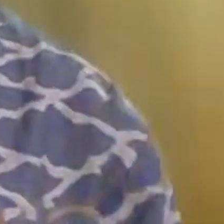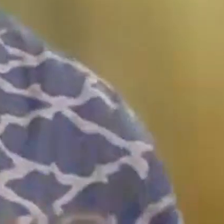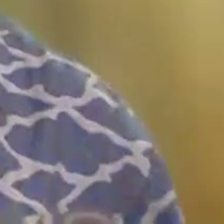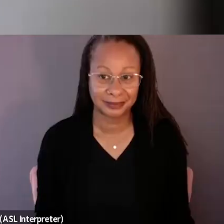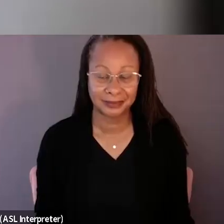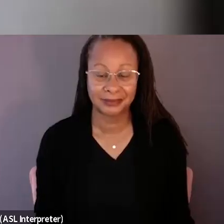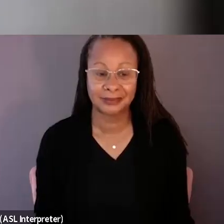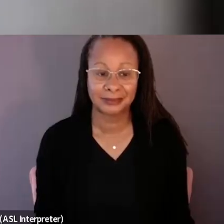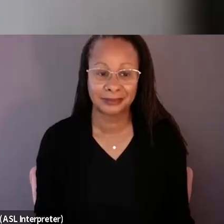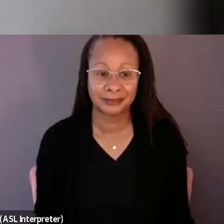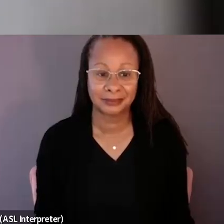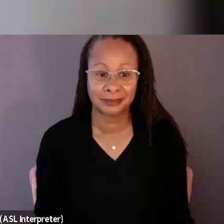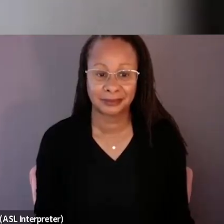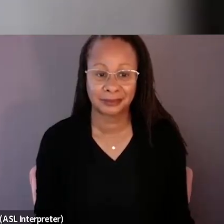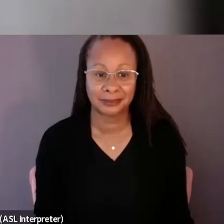Okay,